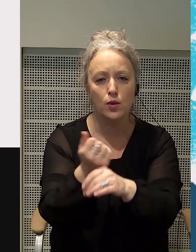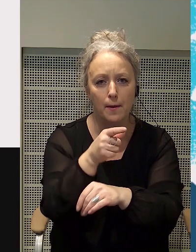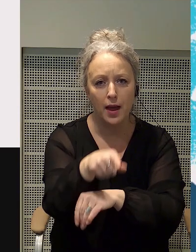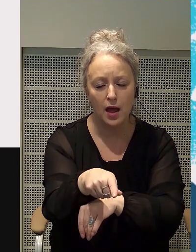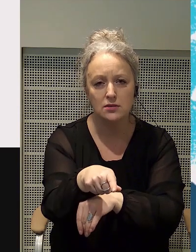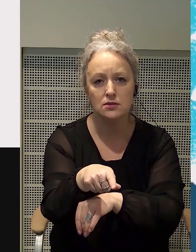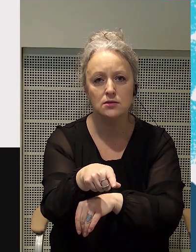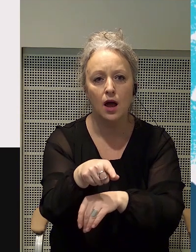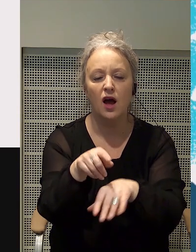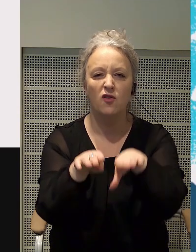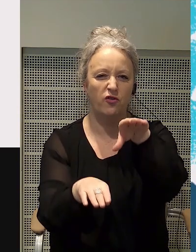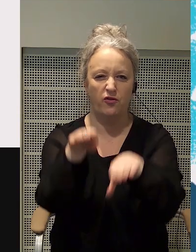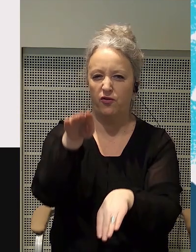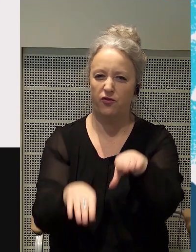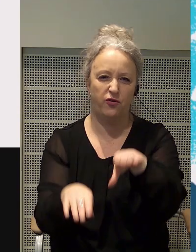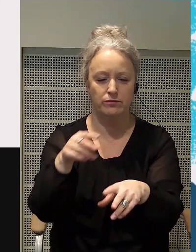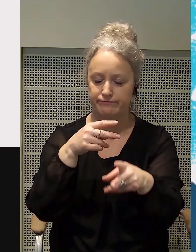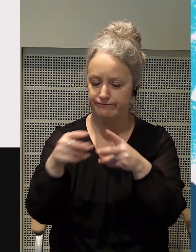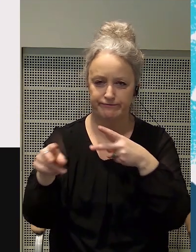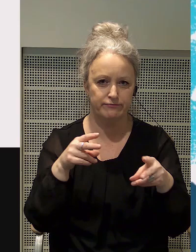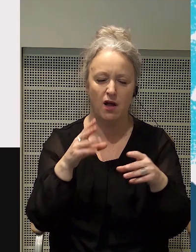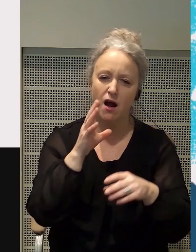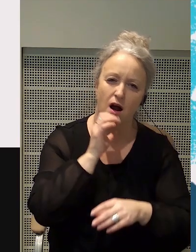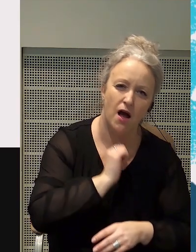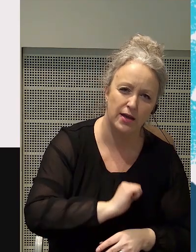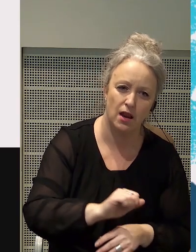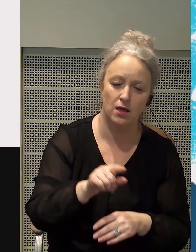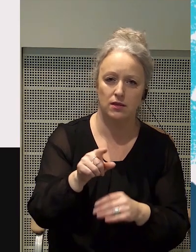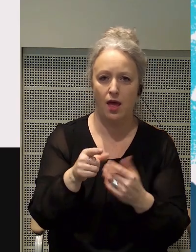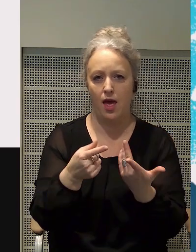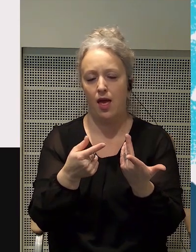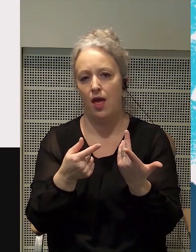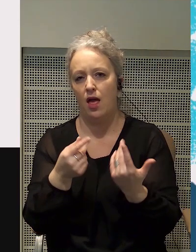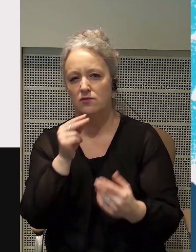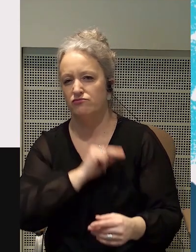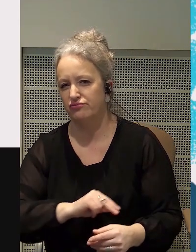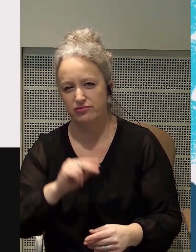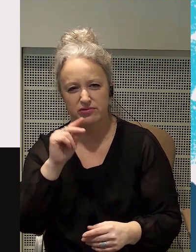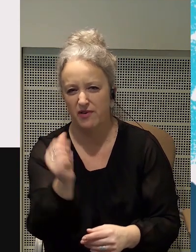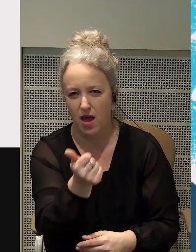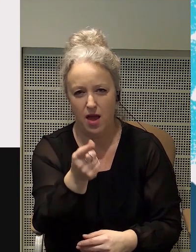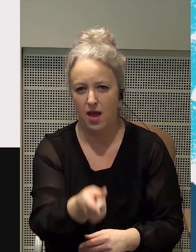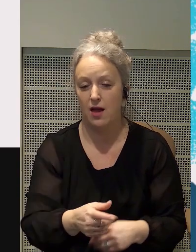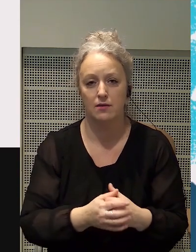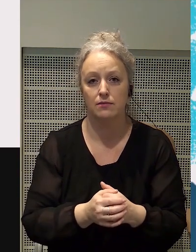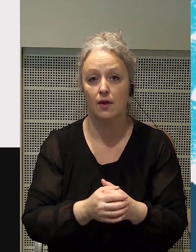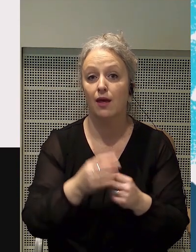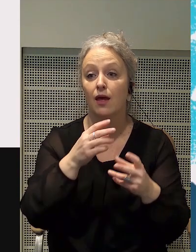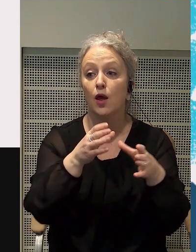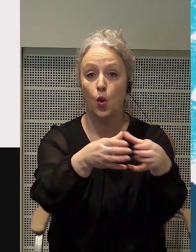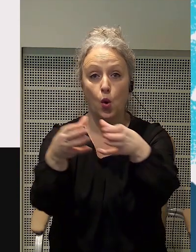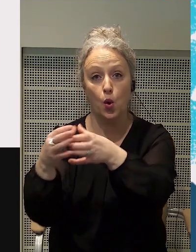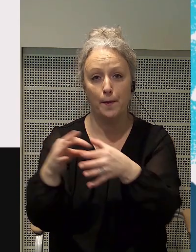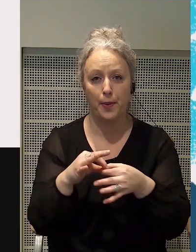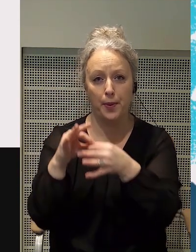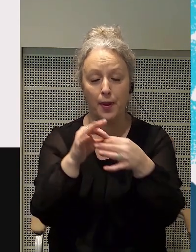action where every stakeholder can have an important role. They also present some solutions that